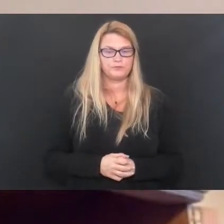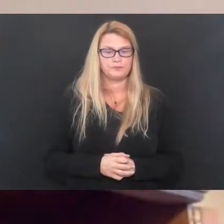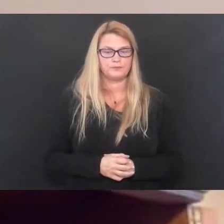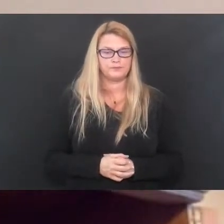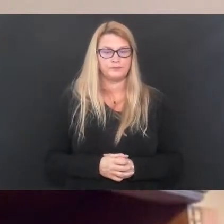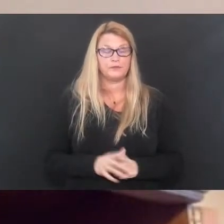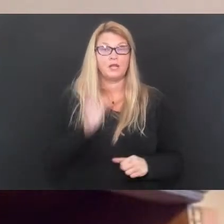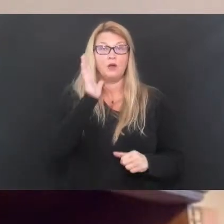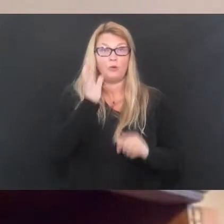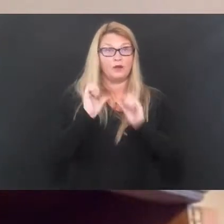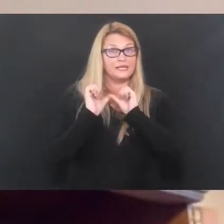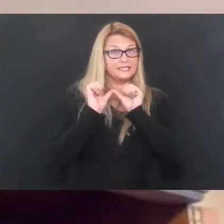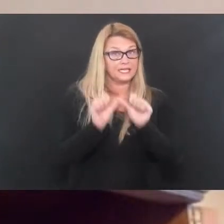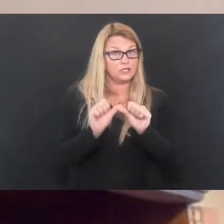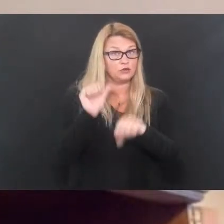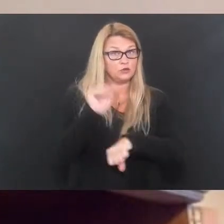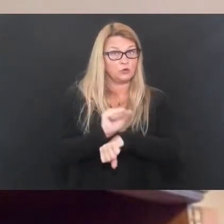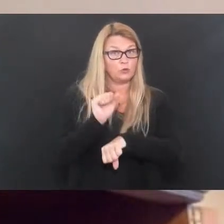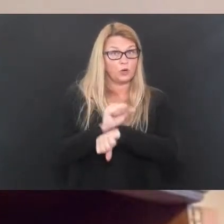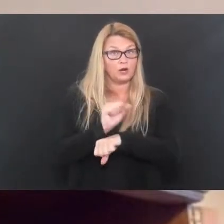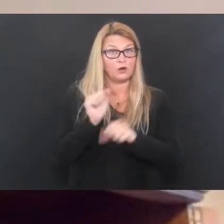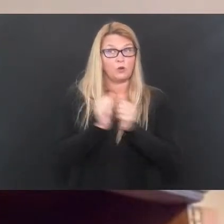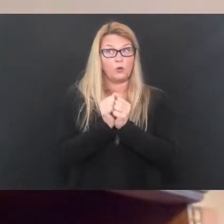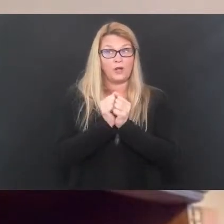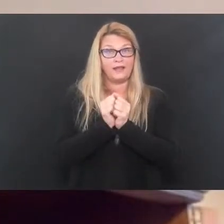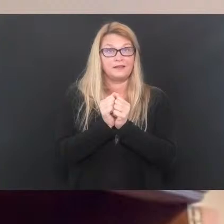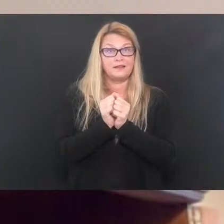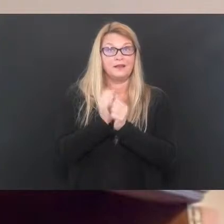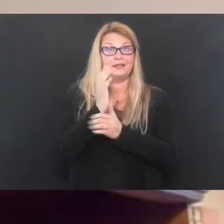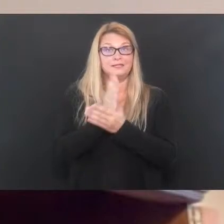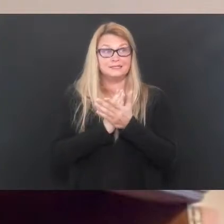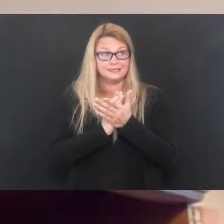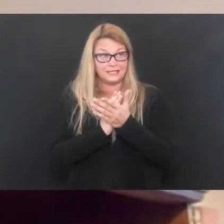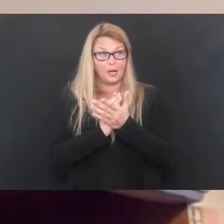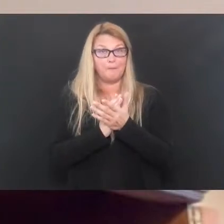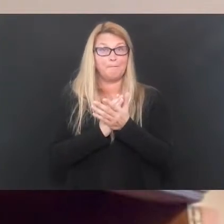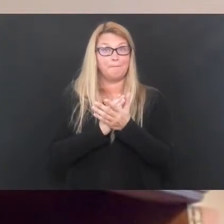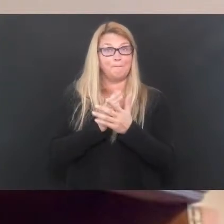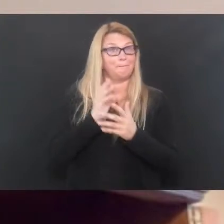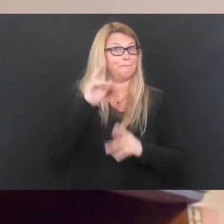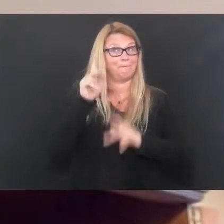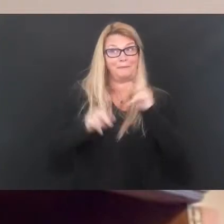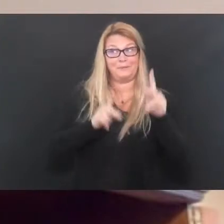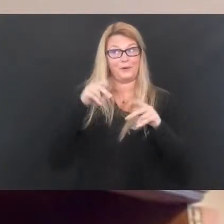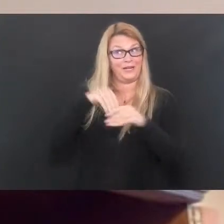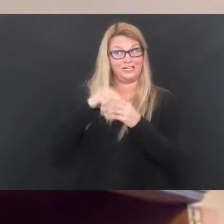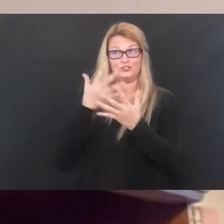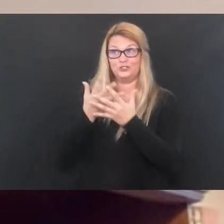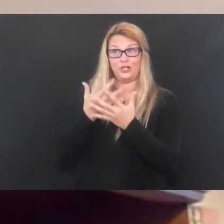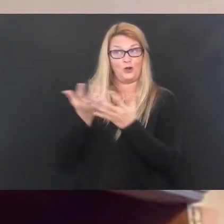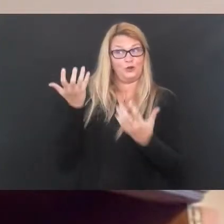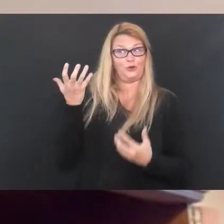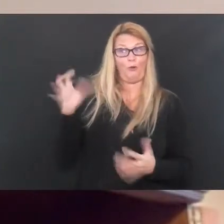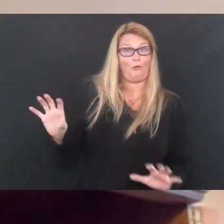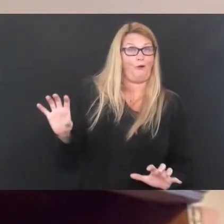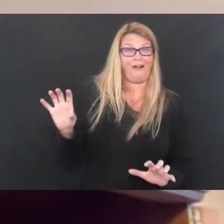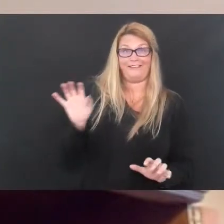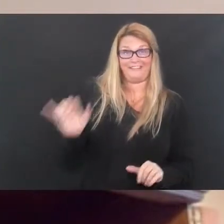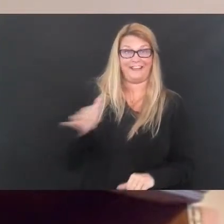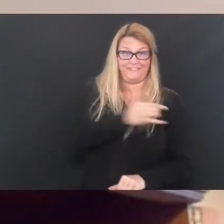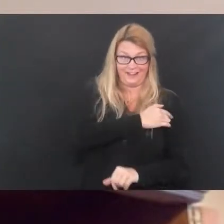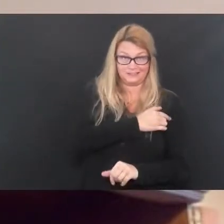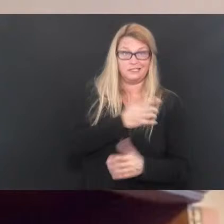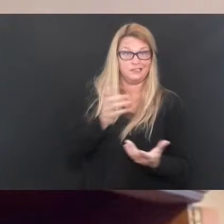are continuing to work with vaccine hesitancy within prison population, just like we are general population. But